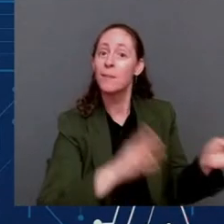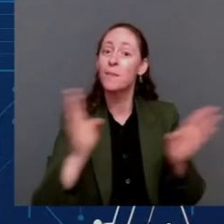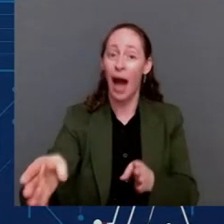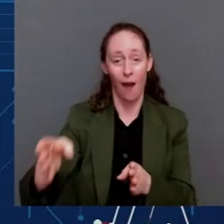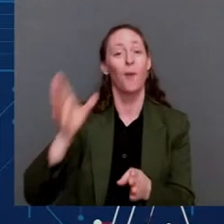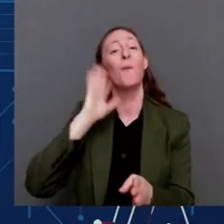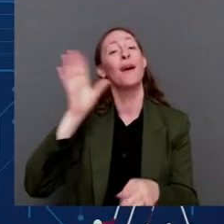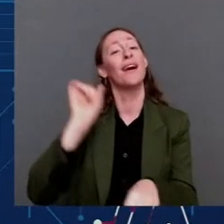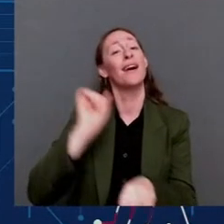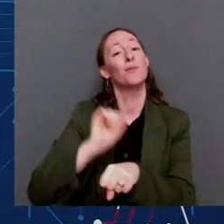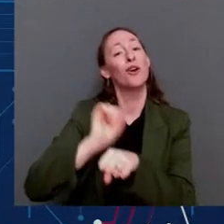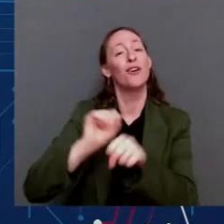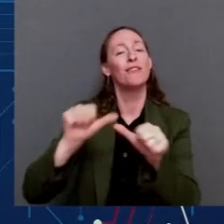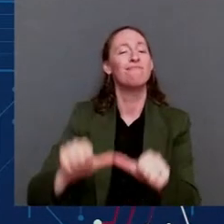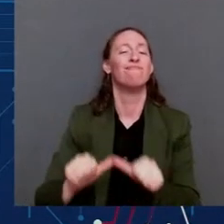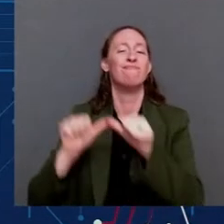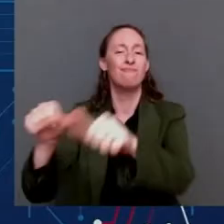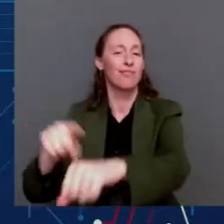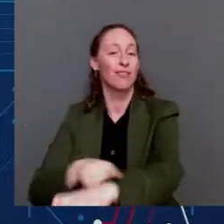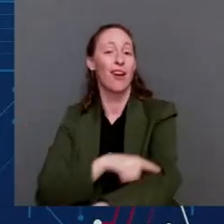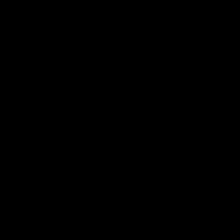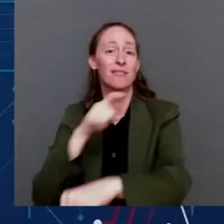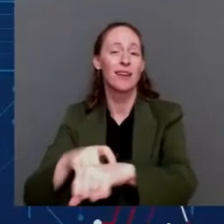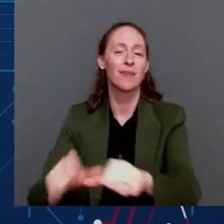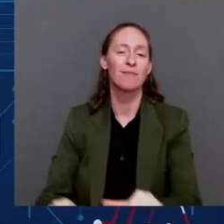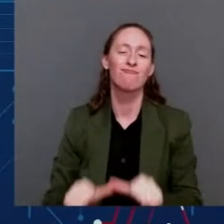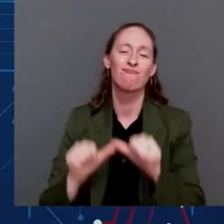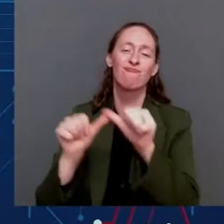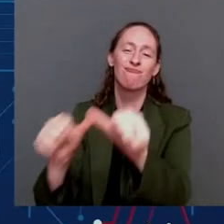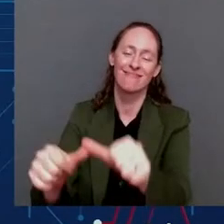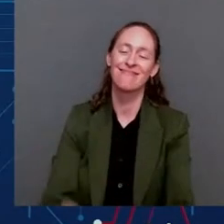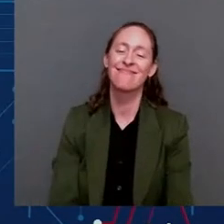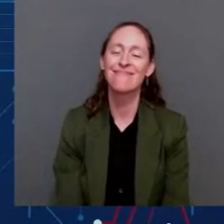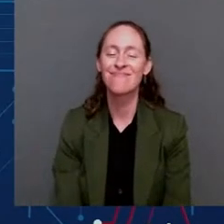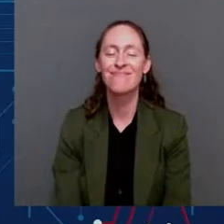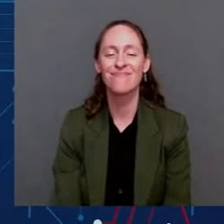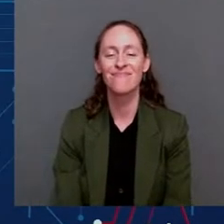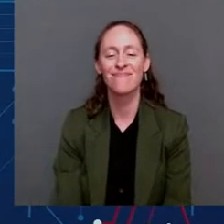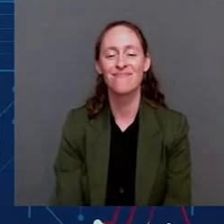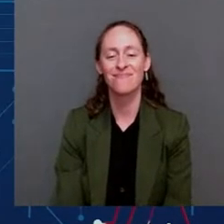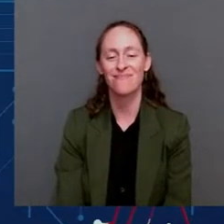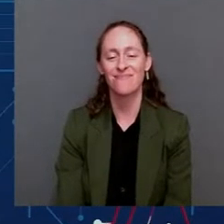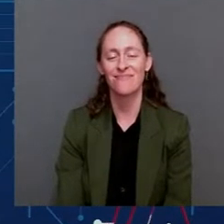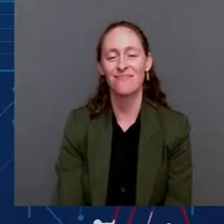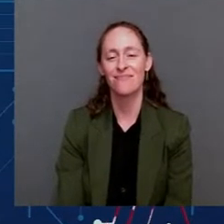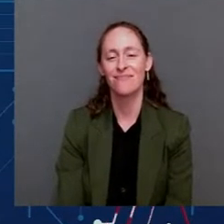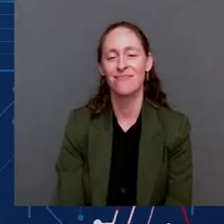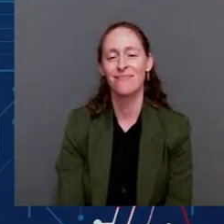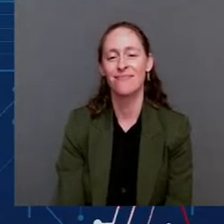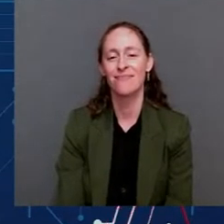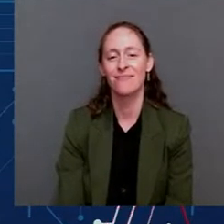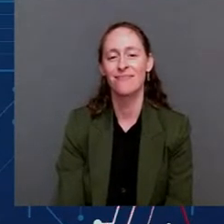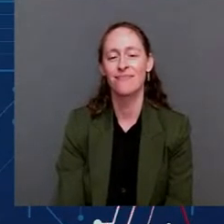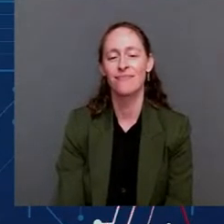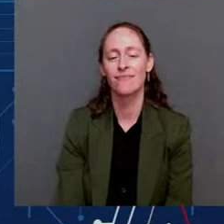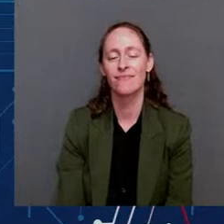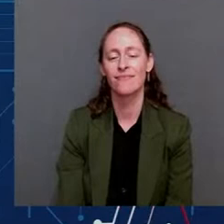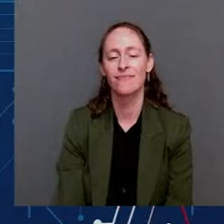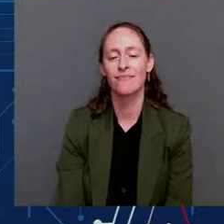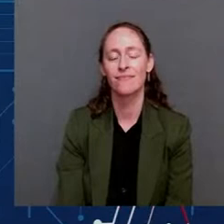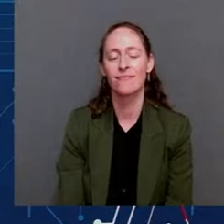maker, SK Siltron, announced a Bay City facility, creating 150 jobs and bringing the supply chain